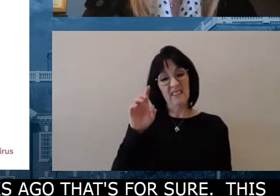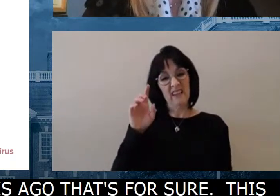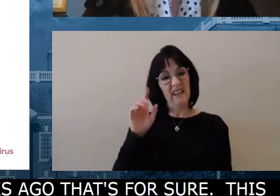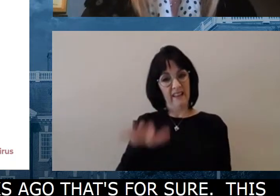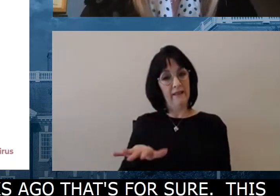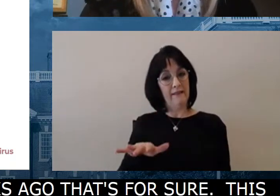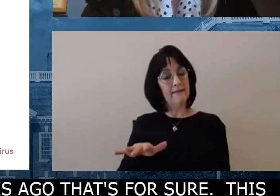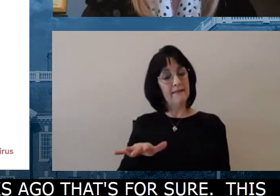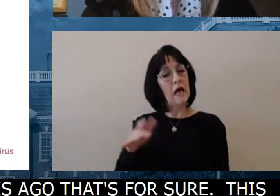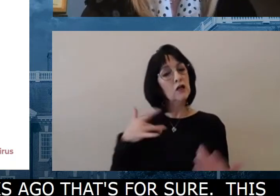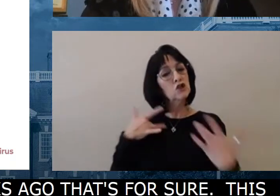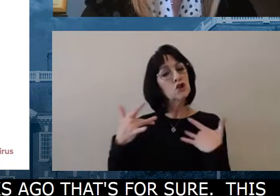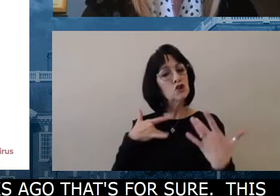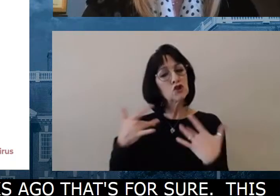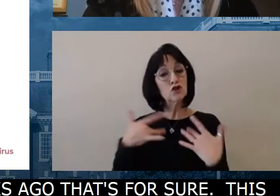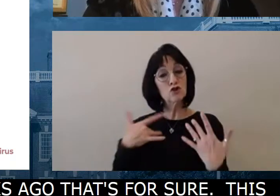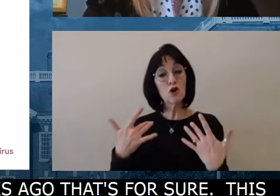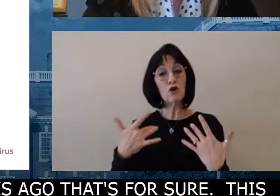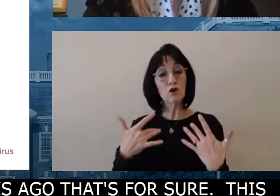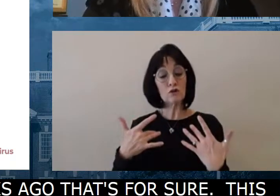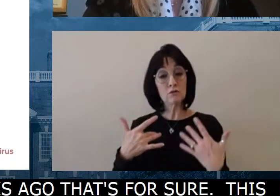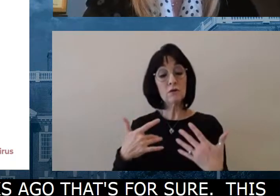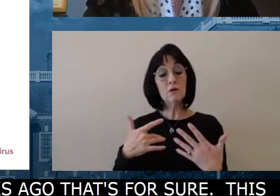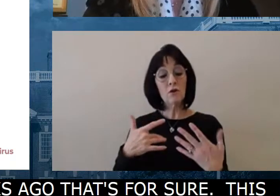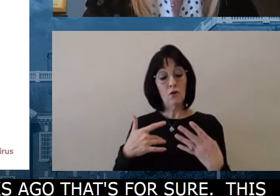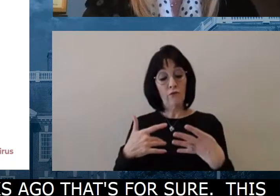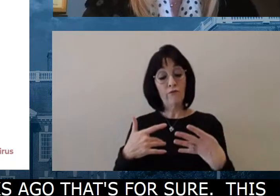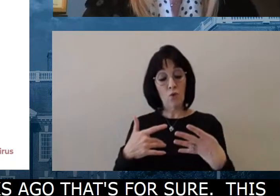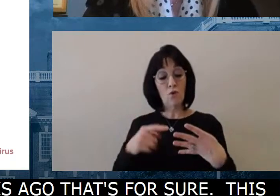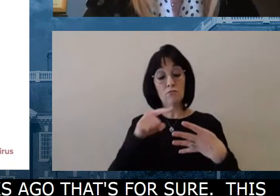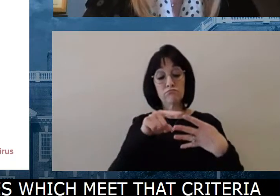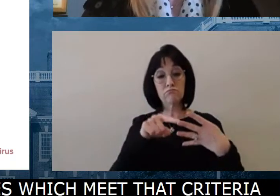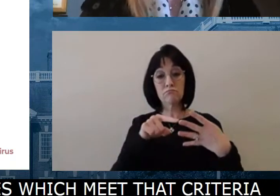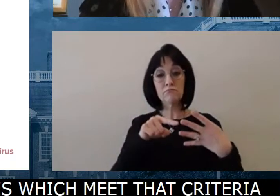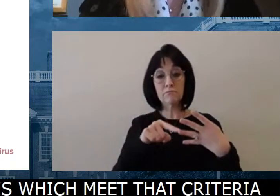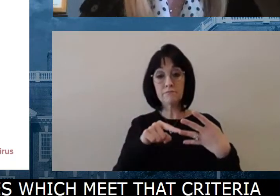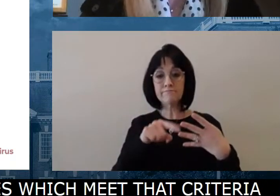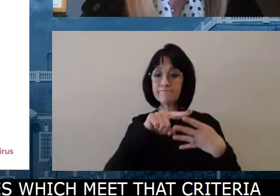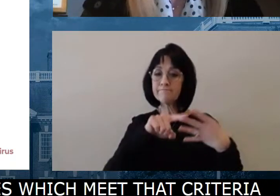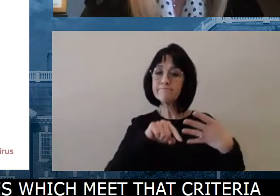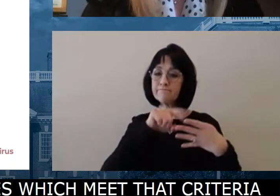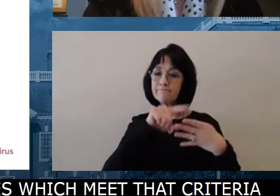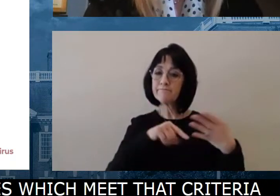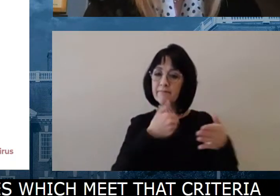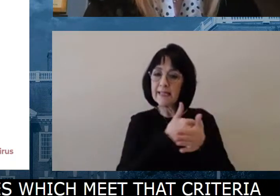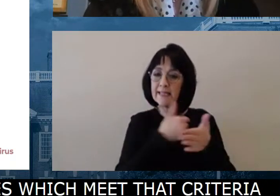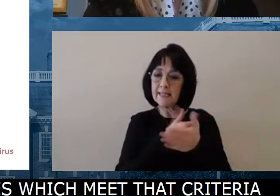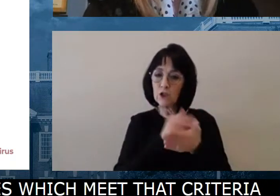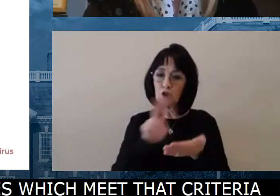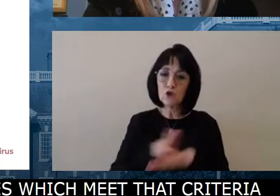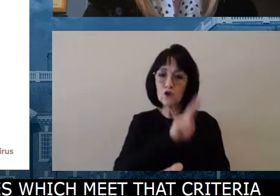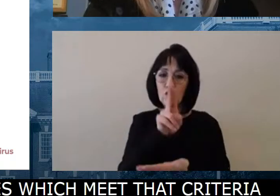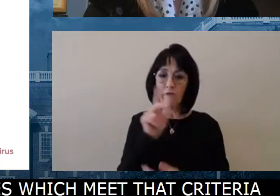of concern. 3 of them are surrounding the UD community.